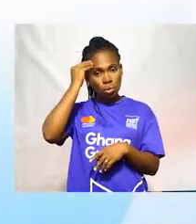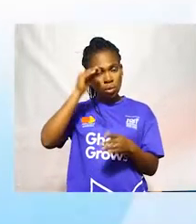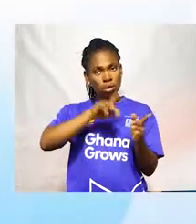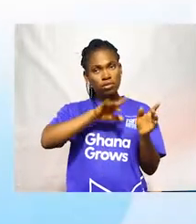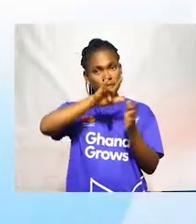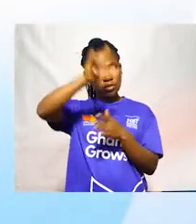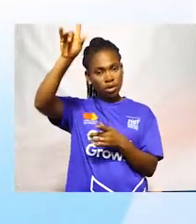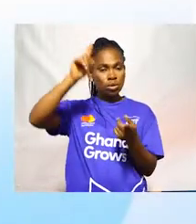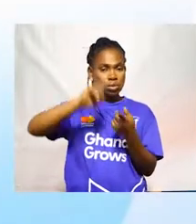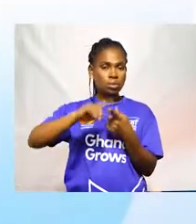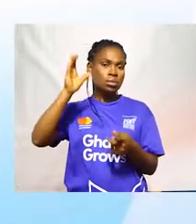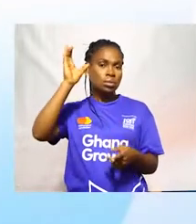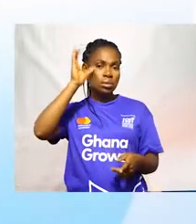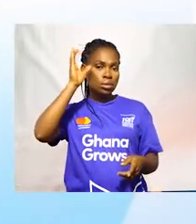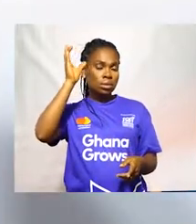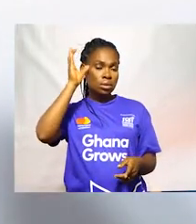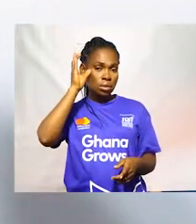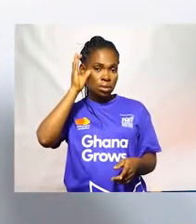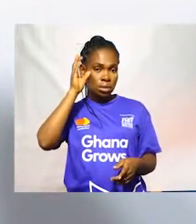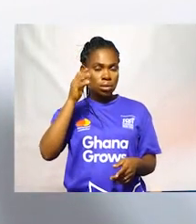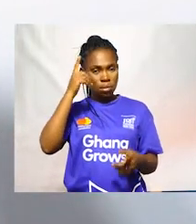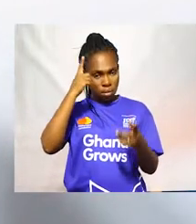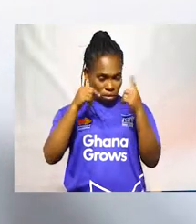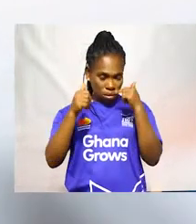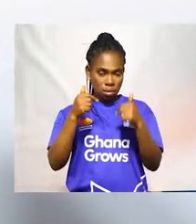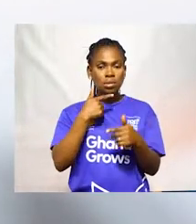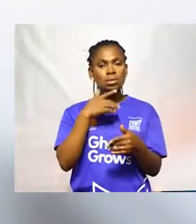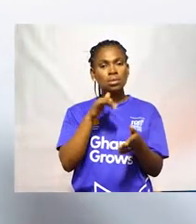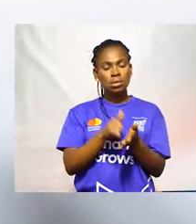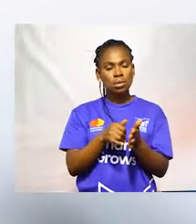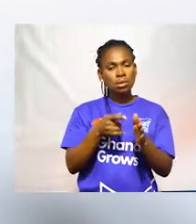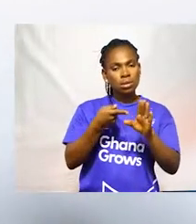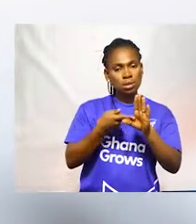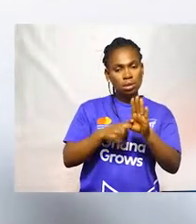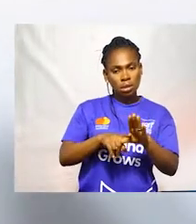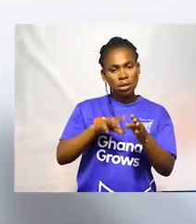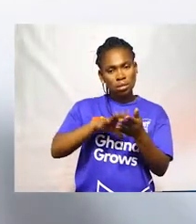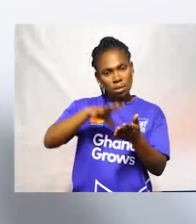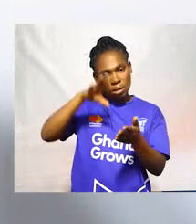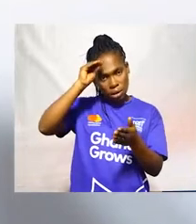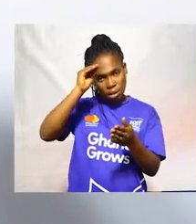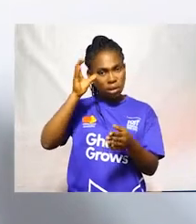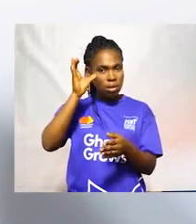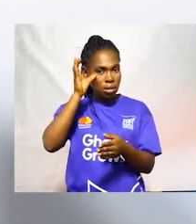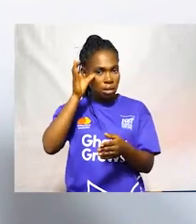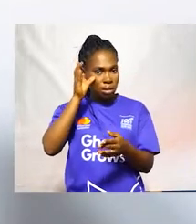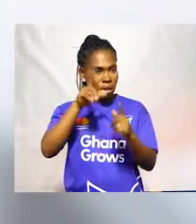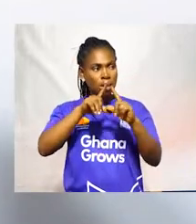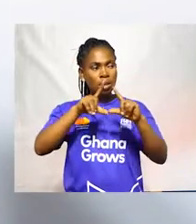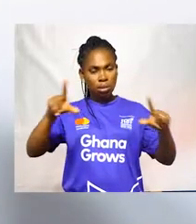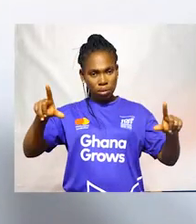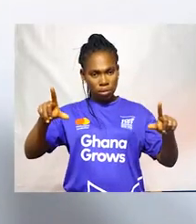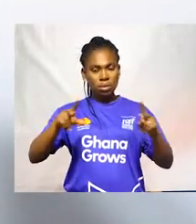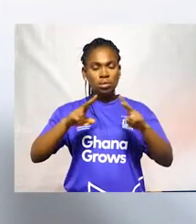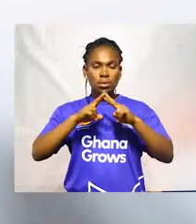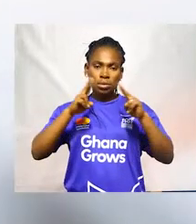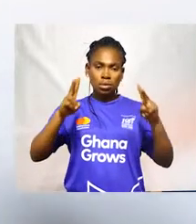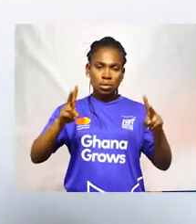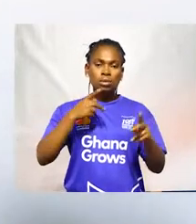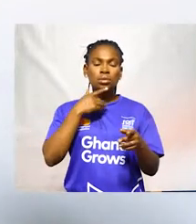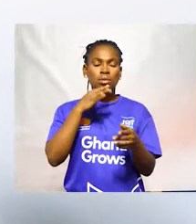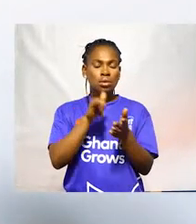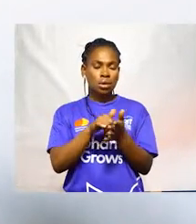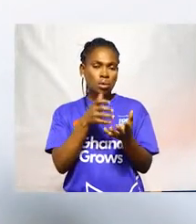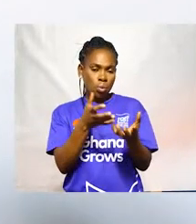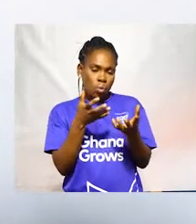Why? Because I'd seen what China was doing. I actually started learning the language. So I